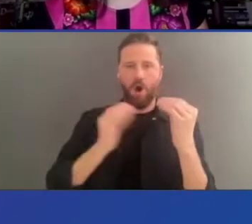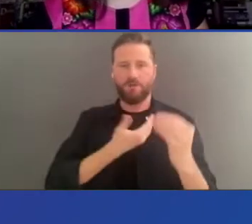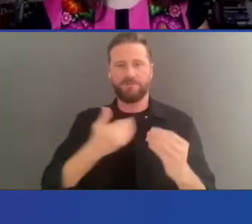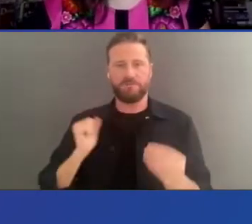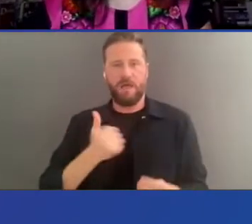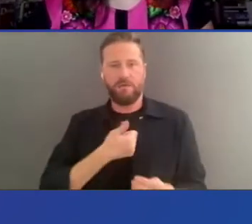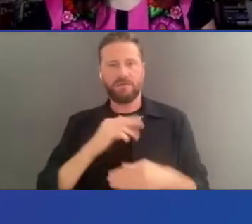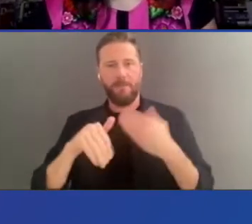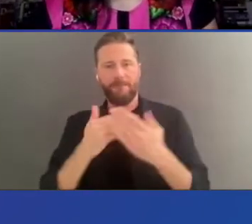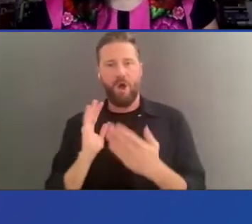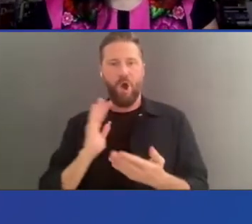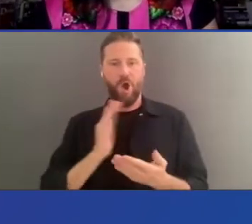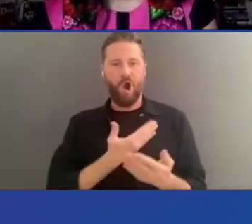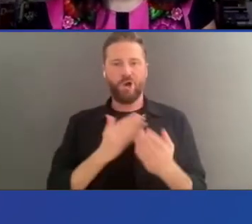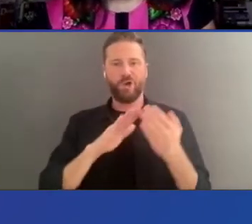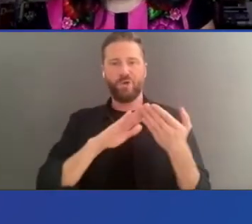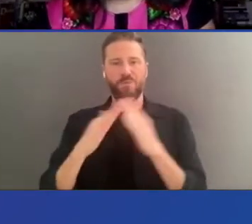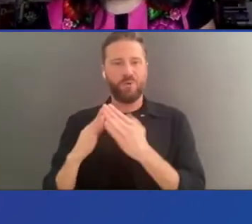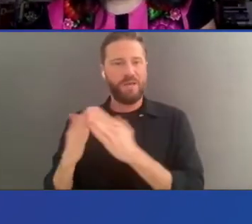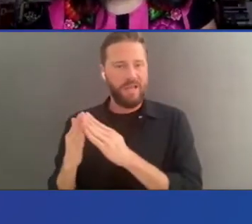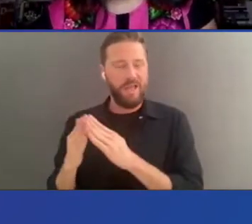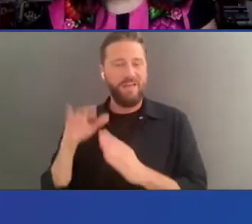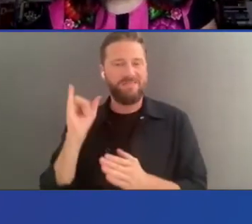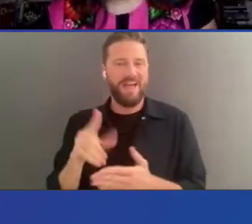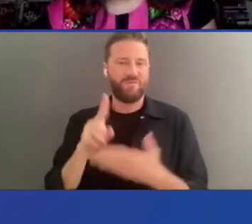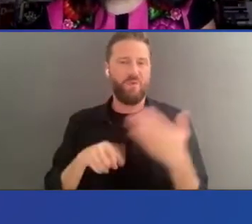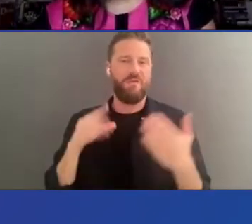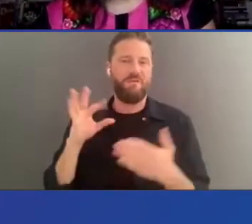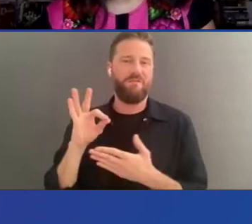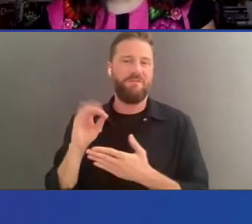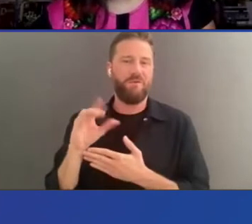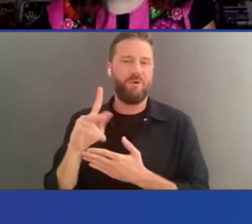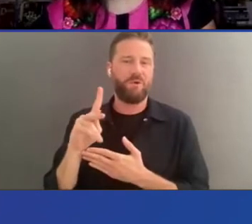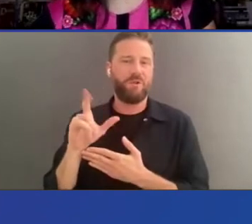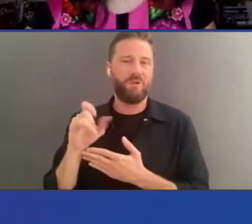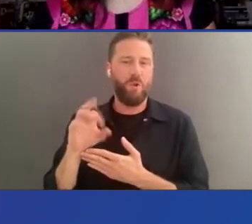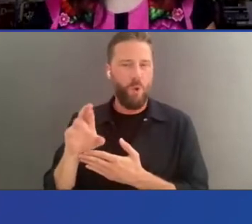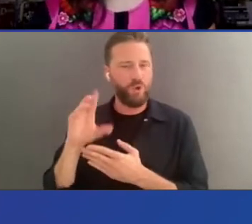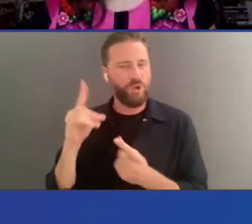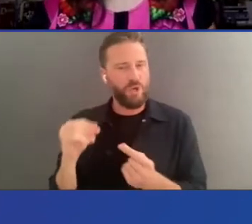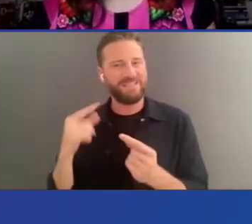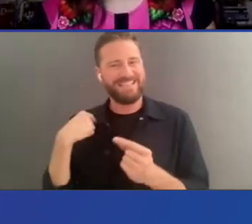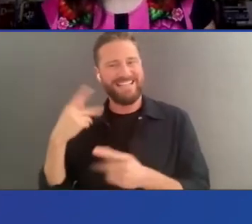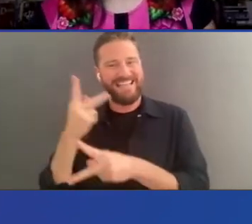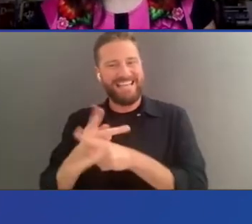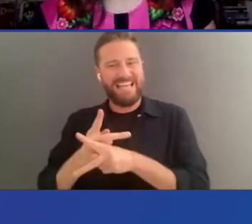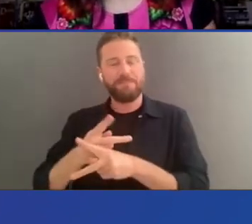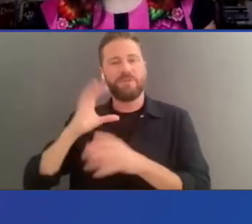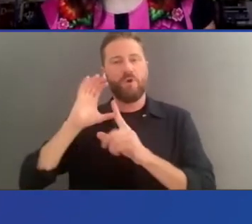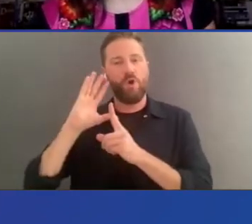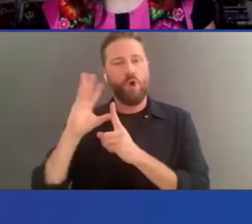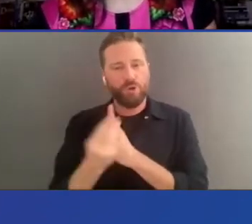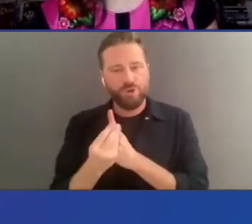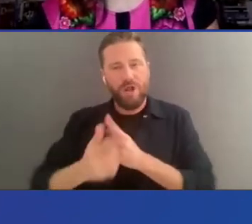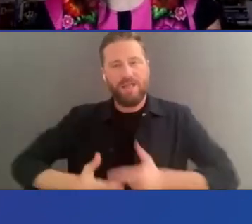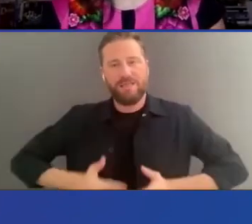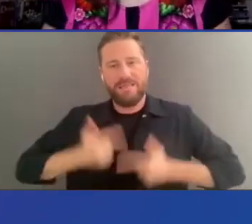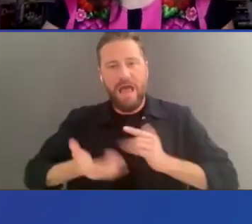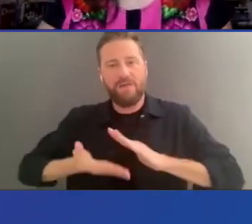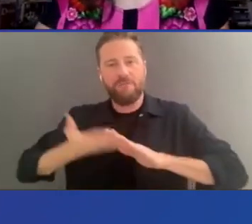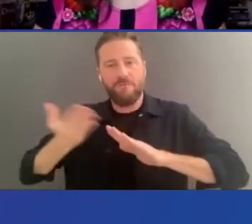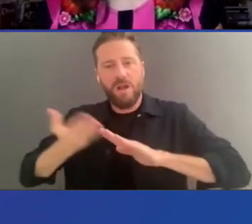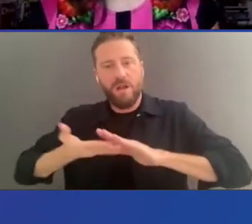keeping the culture alive. And I think a lot of that is in response to